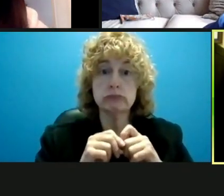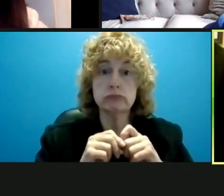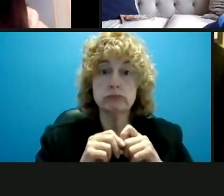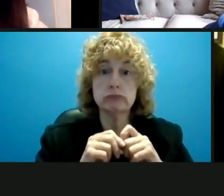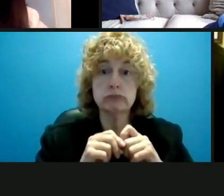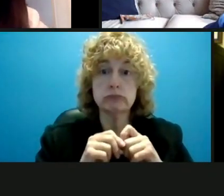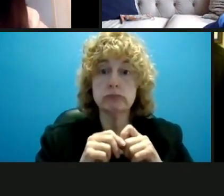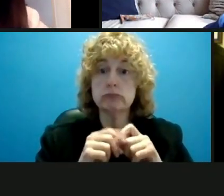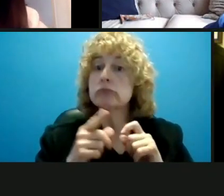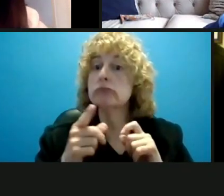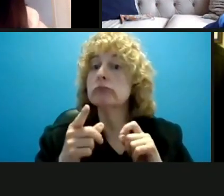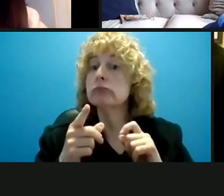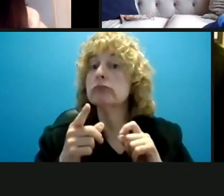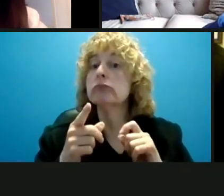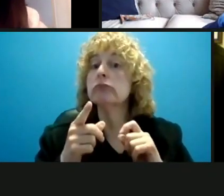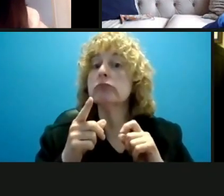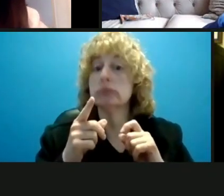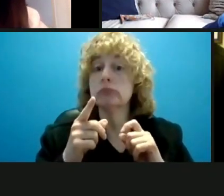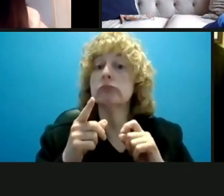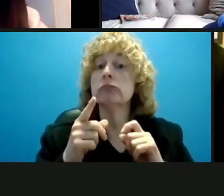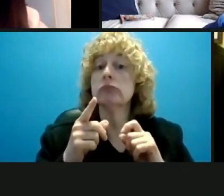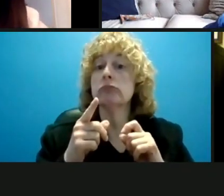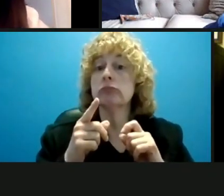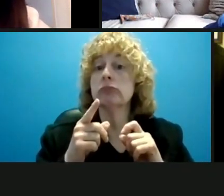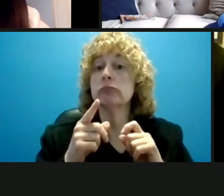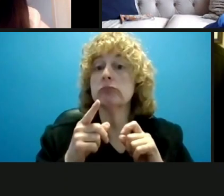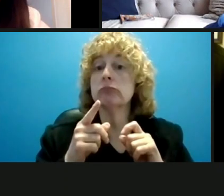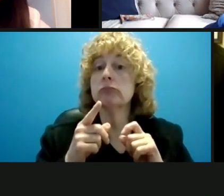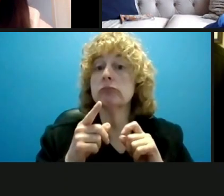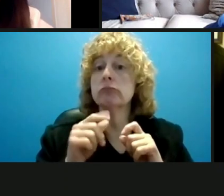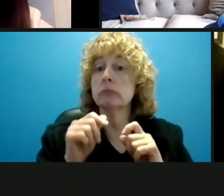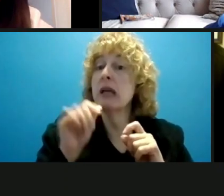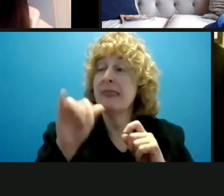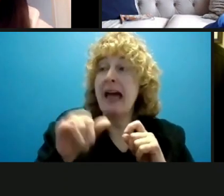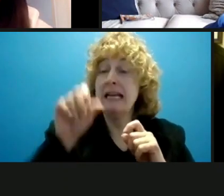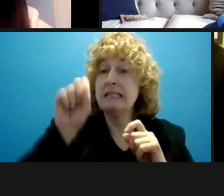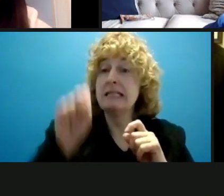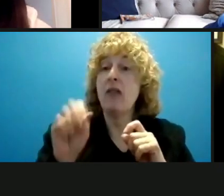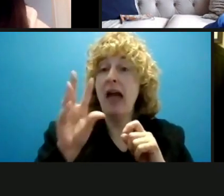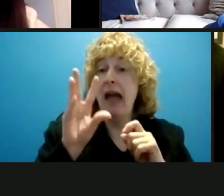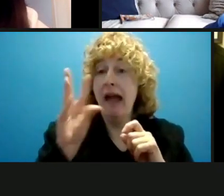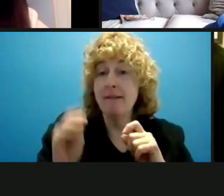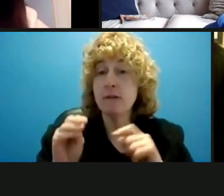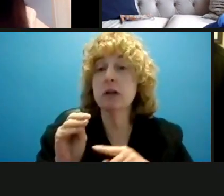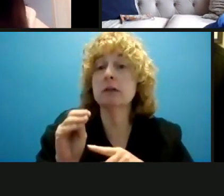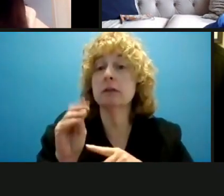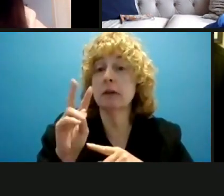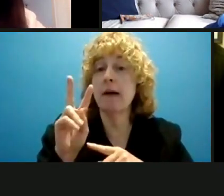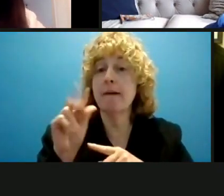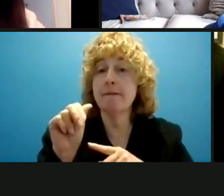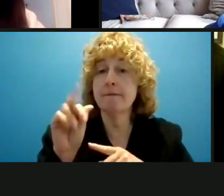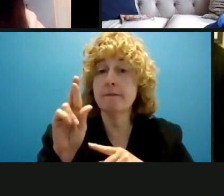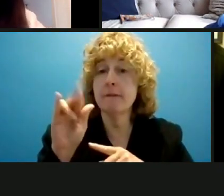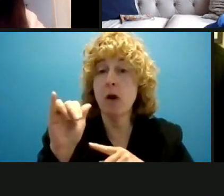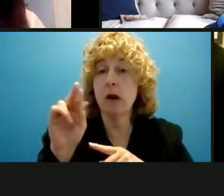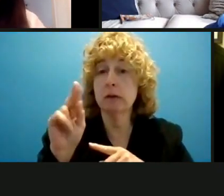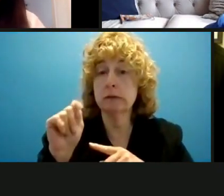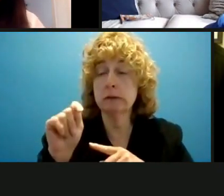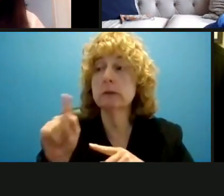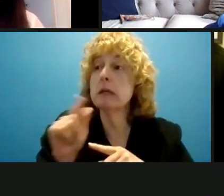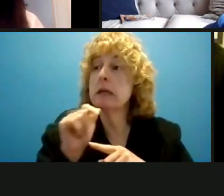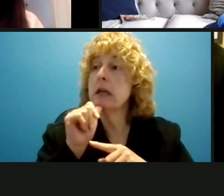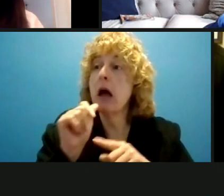Yes, everything does protect against the South African variant. It's not as efficacious as it is against the